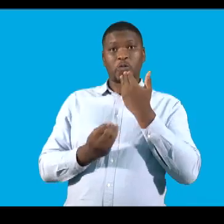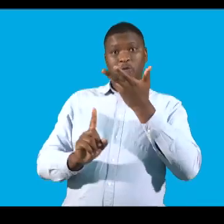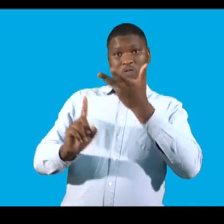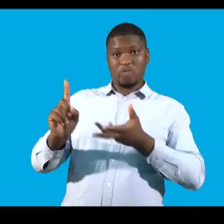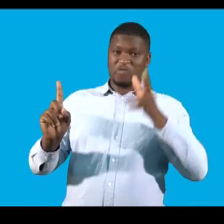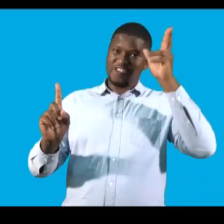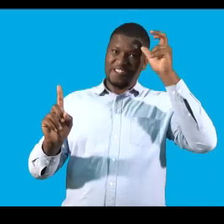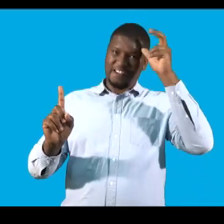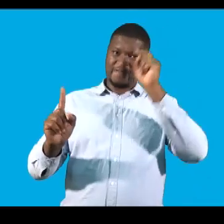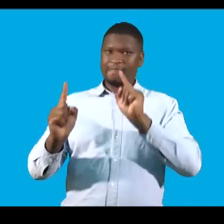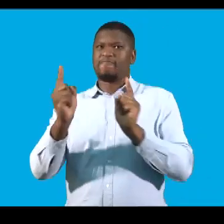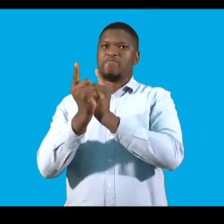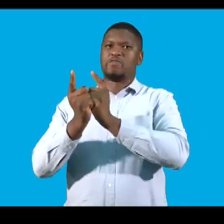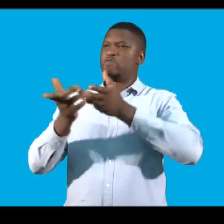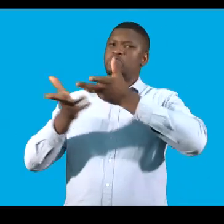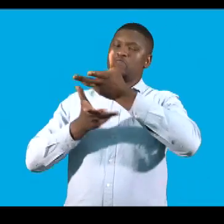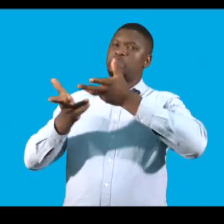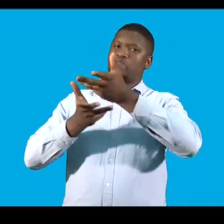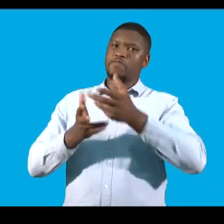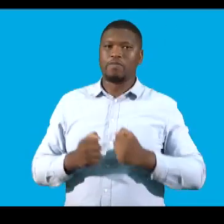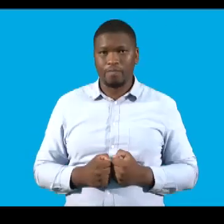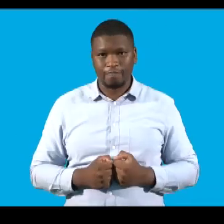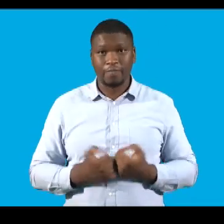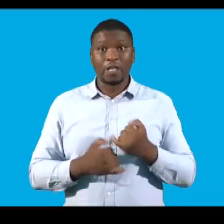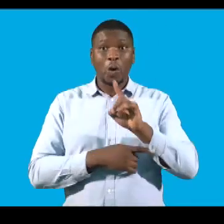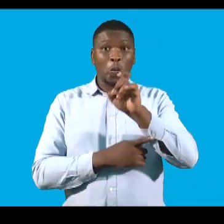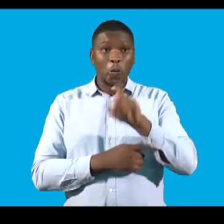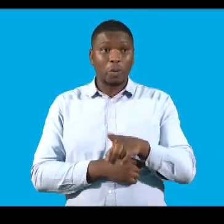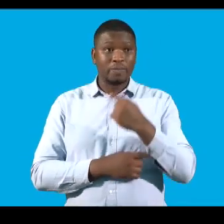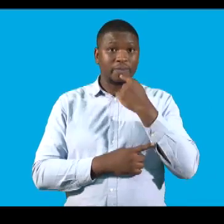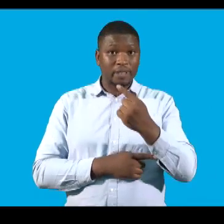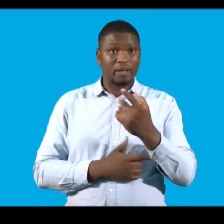the devil. So, it's asking us